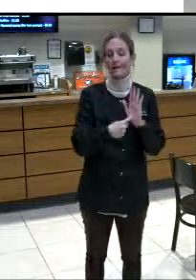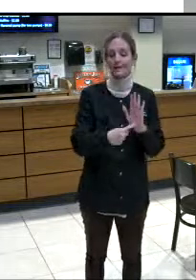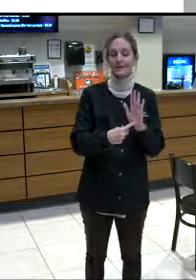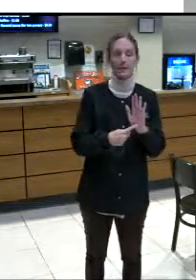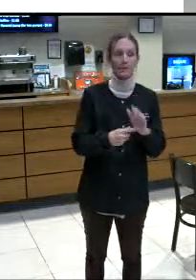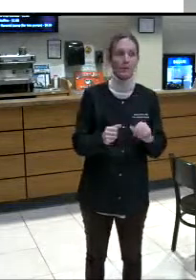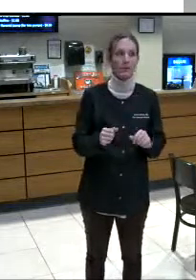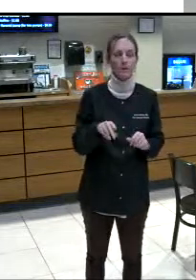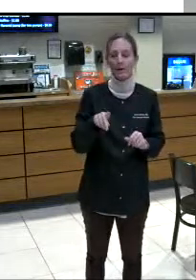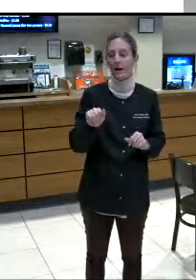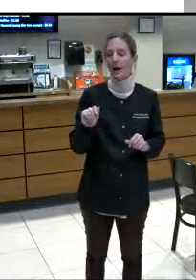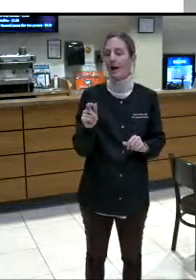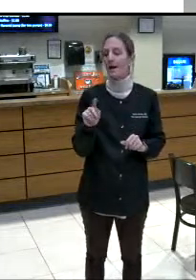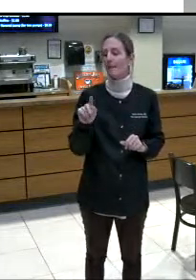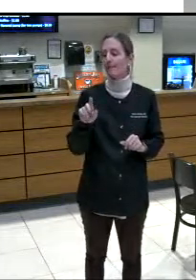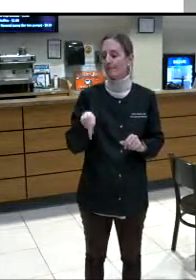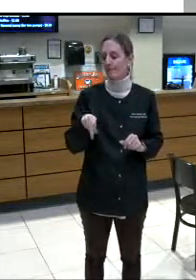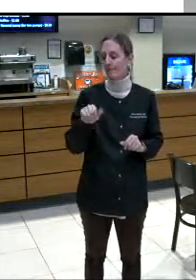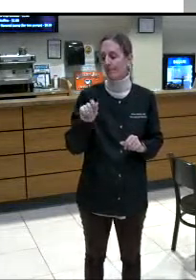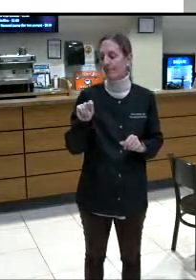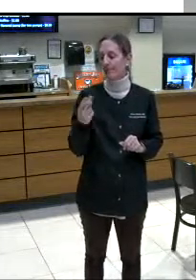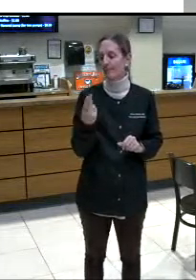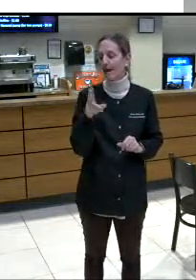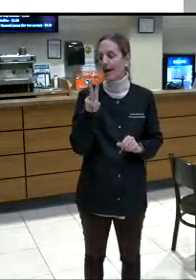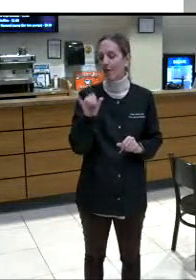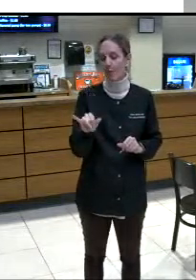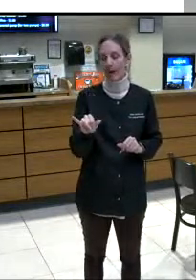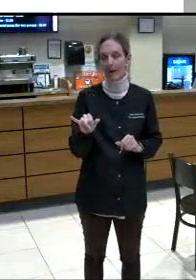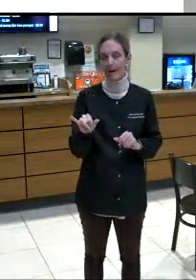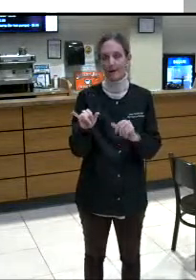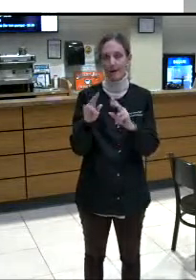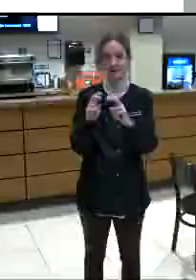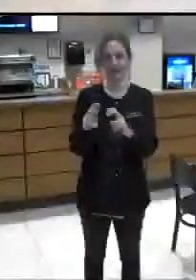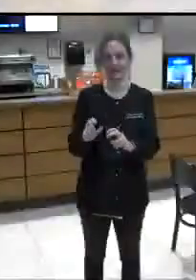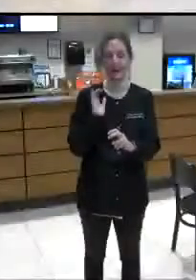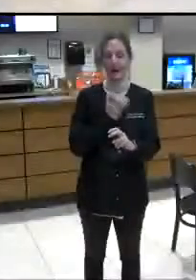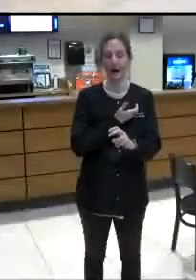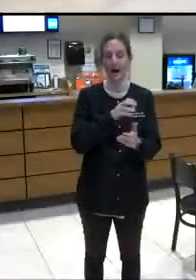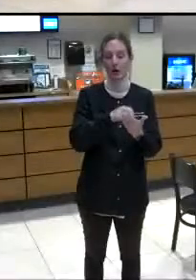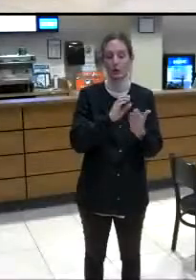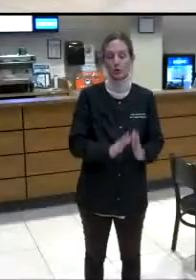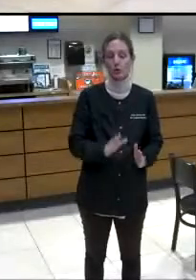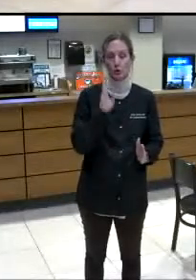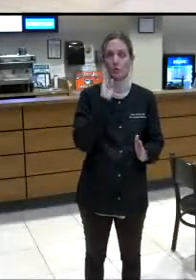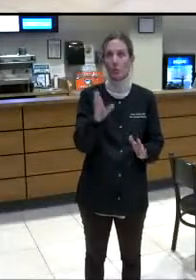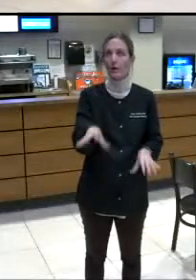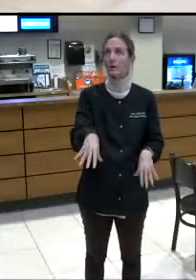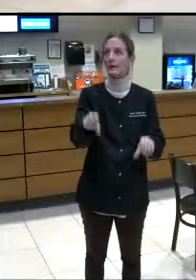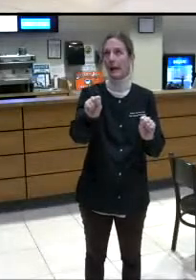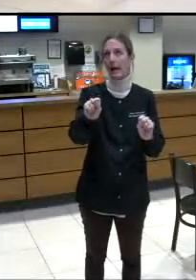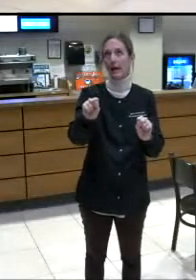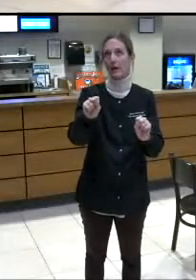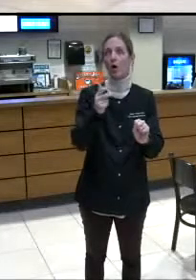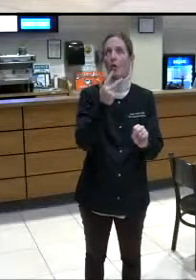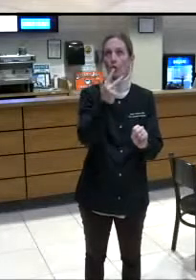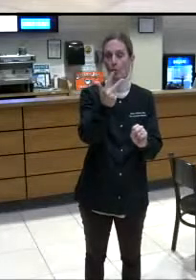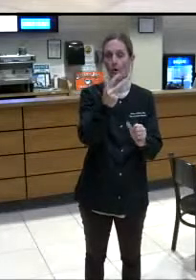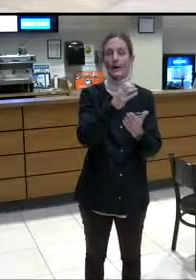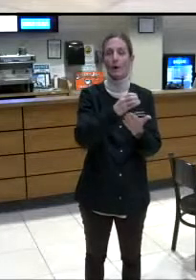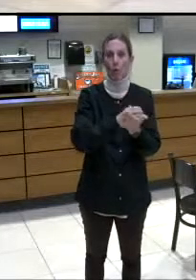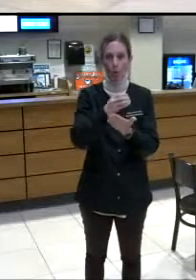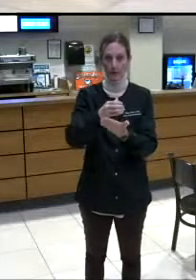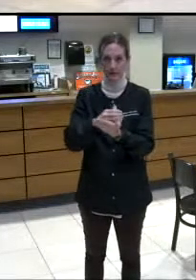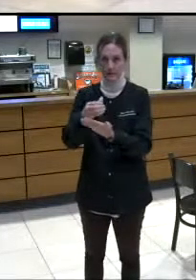of pathway assessment, and I saw your question related to this. So our students will take 3 courses in